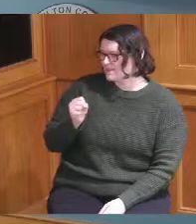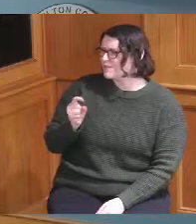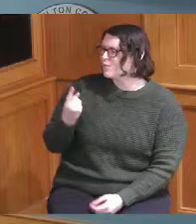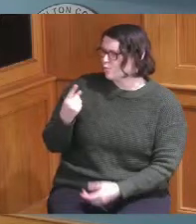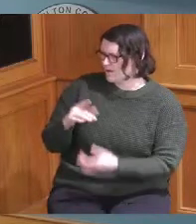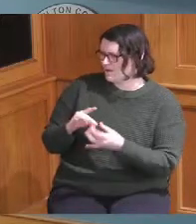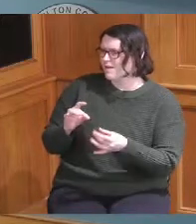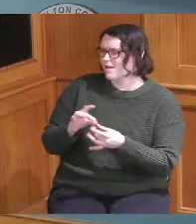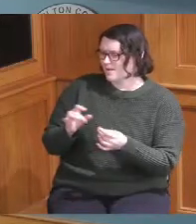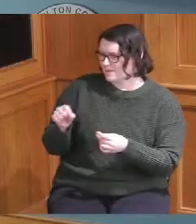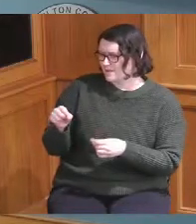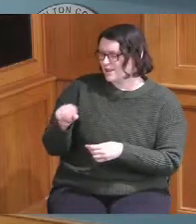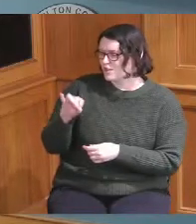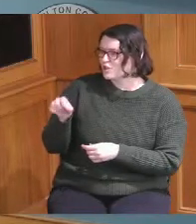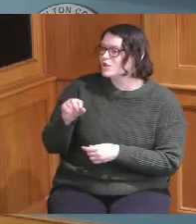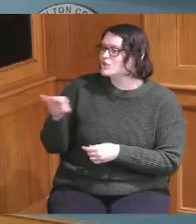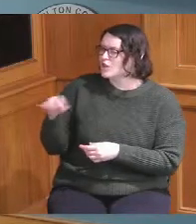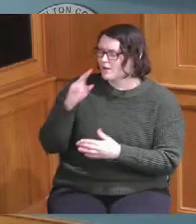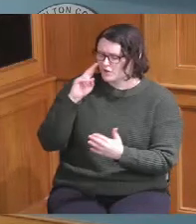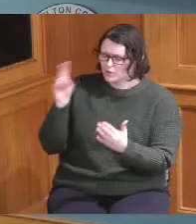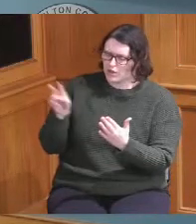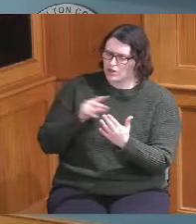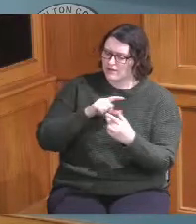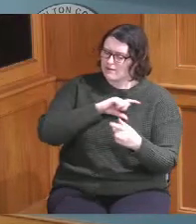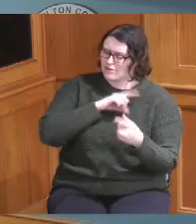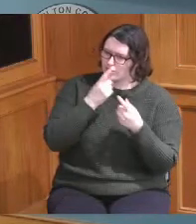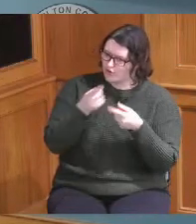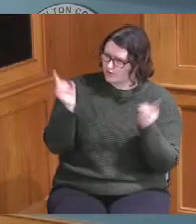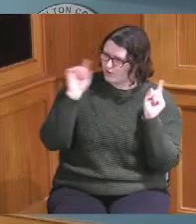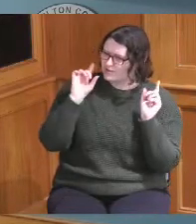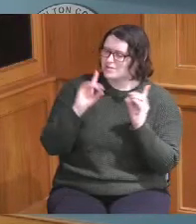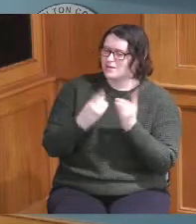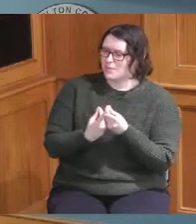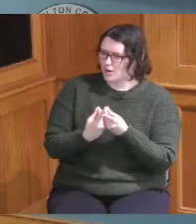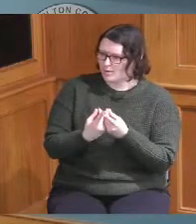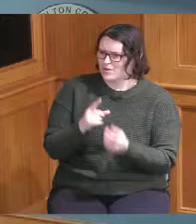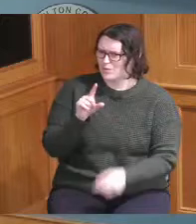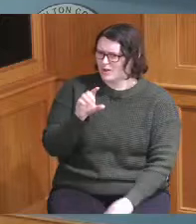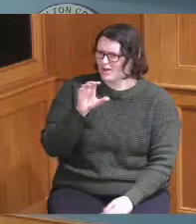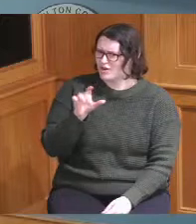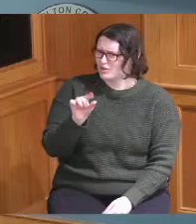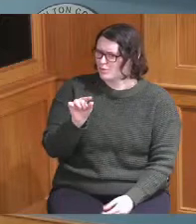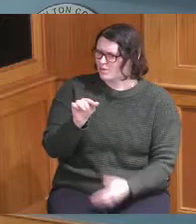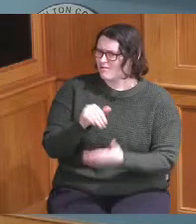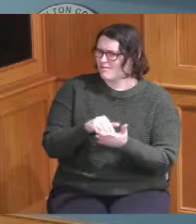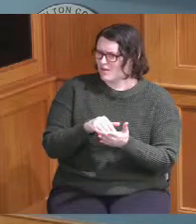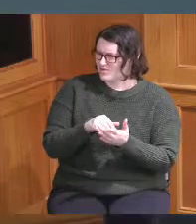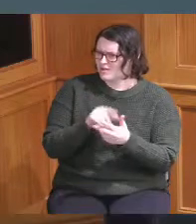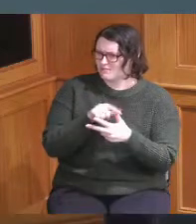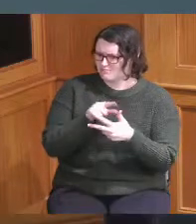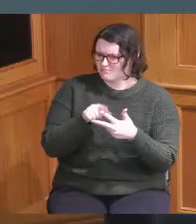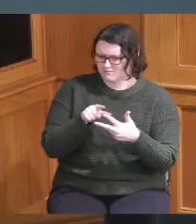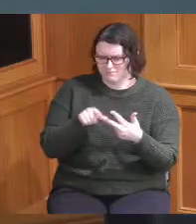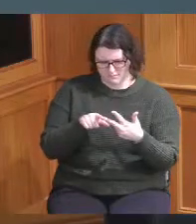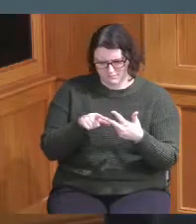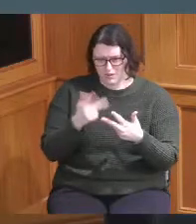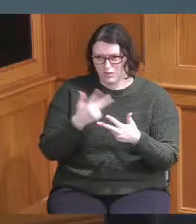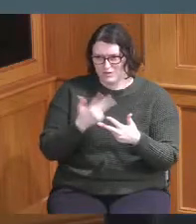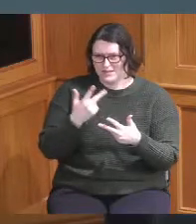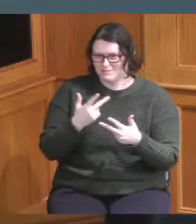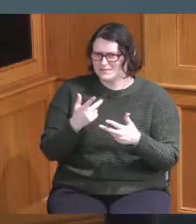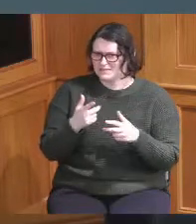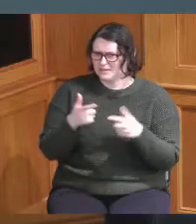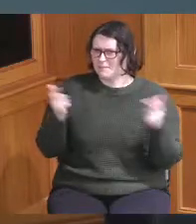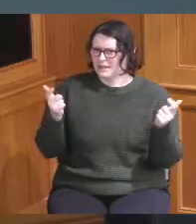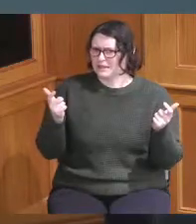comment. Jeff, as we look at the Sheriff Department and the amount, $120,000 for all 3, which is a fairly